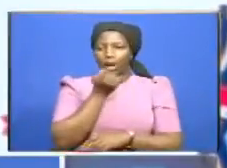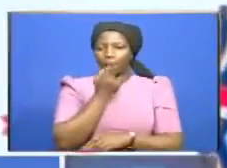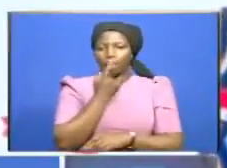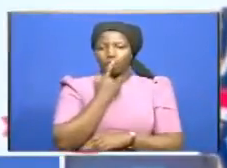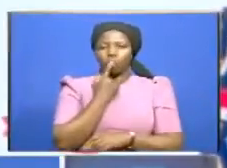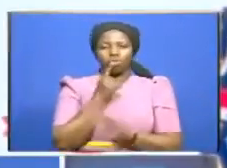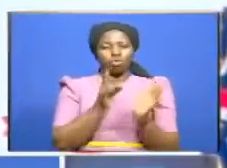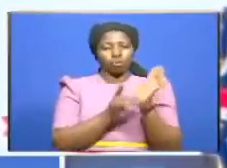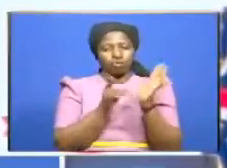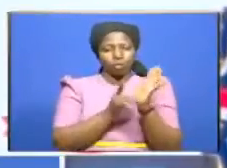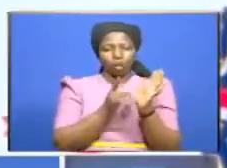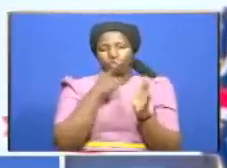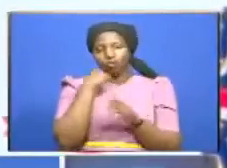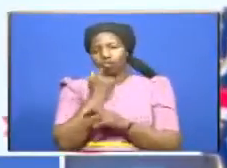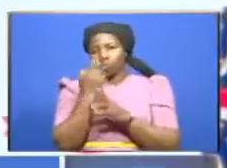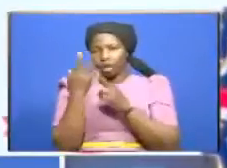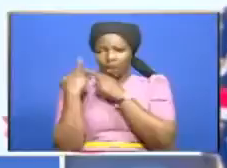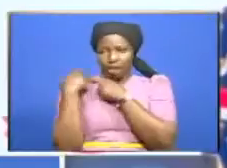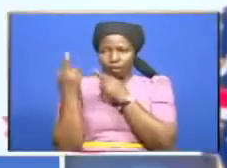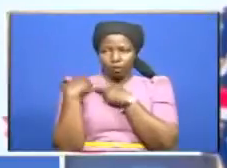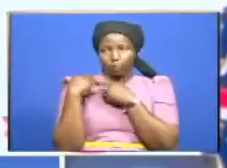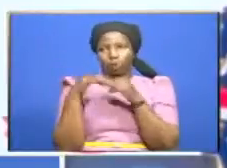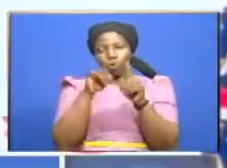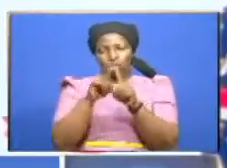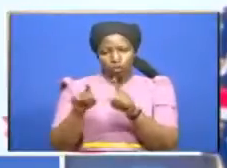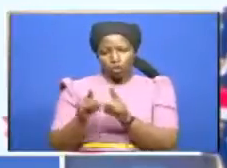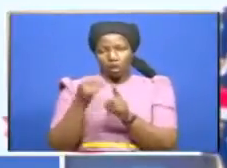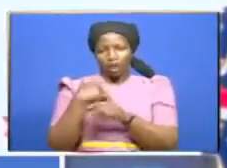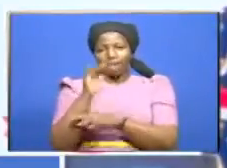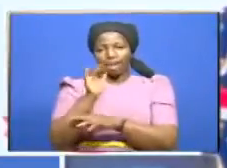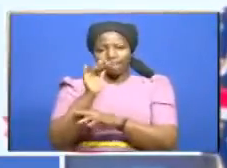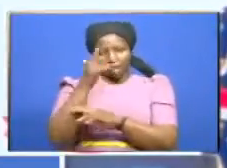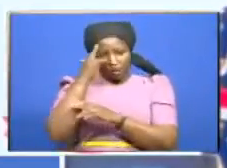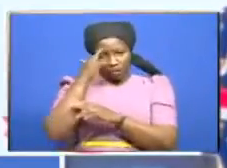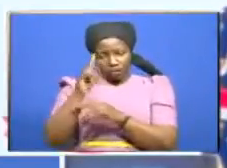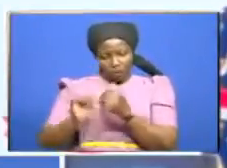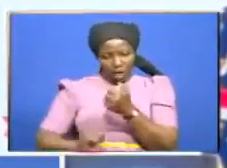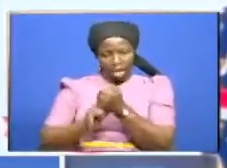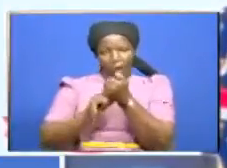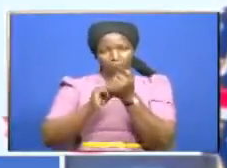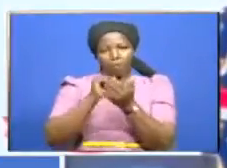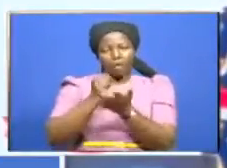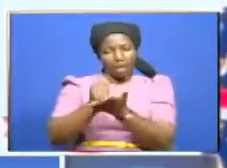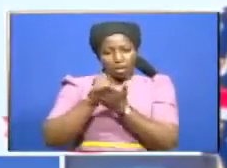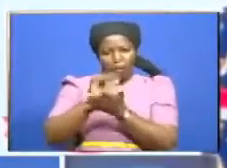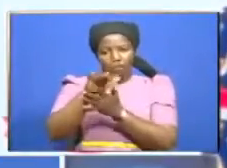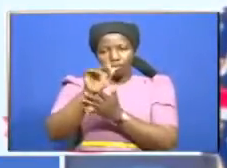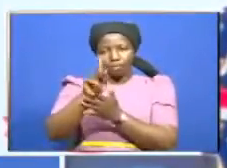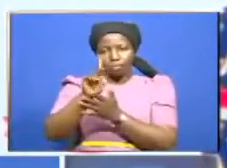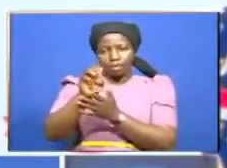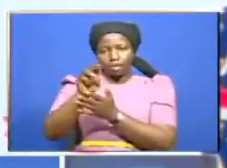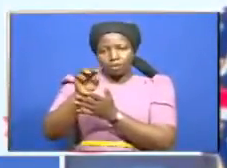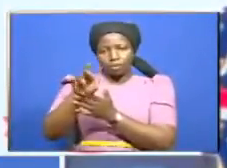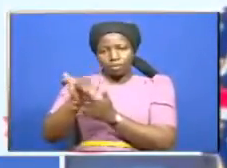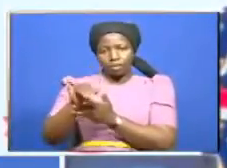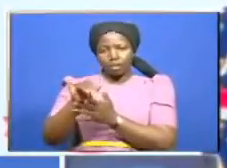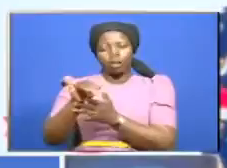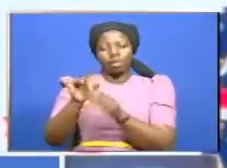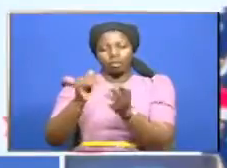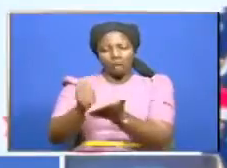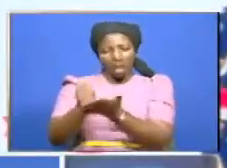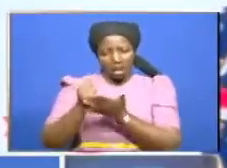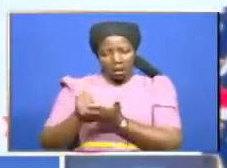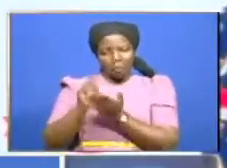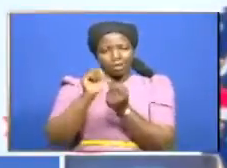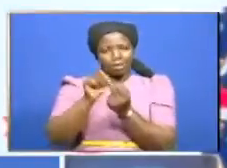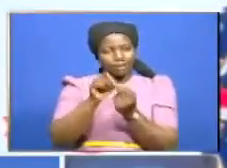medical doctors who are in charge. We have also, we have requested support from KEMRI to assist us in testing. We have also the